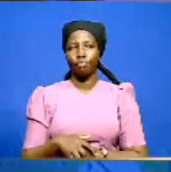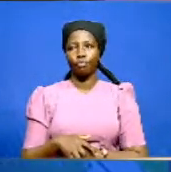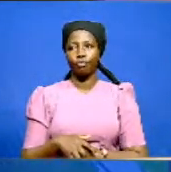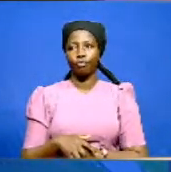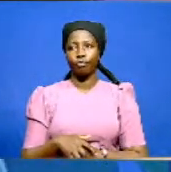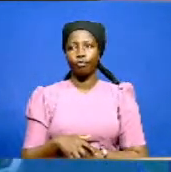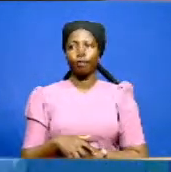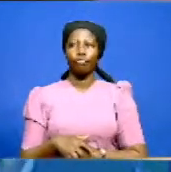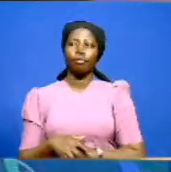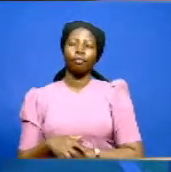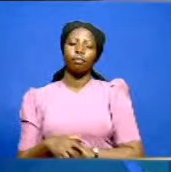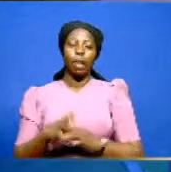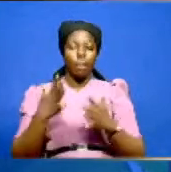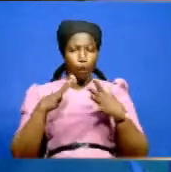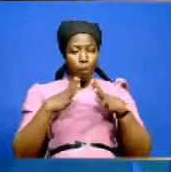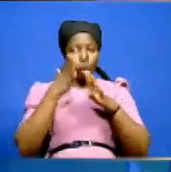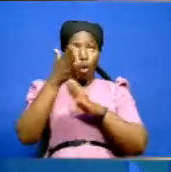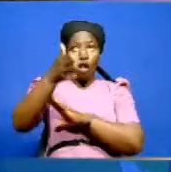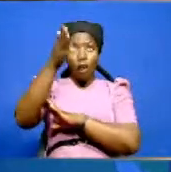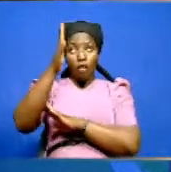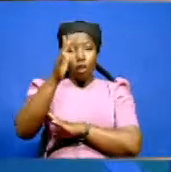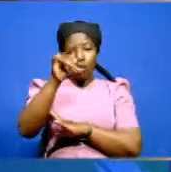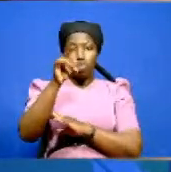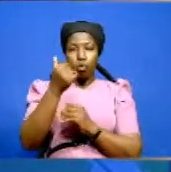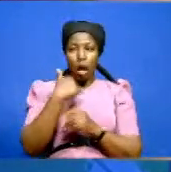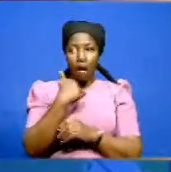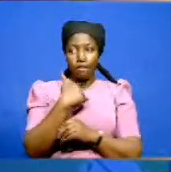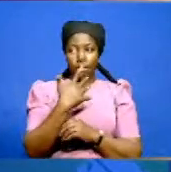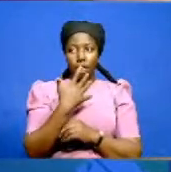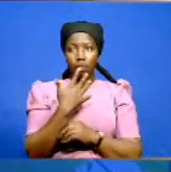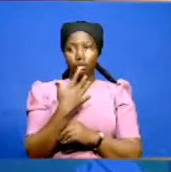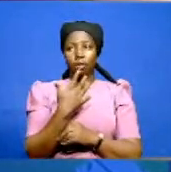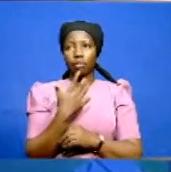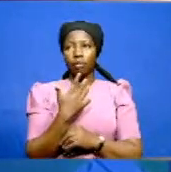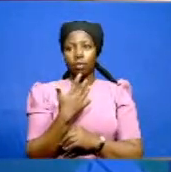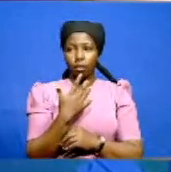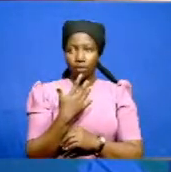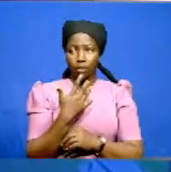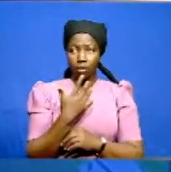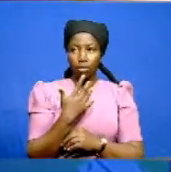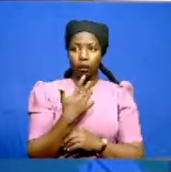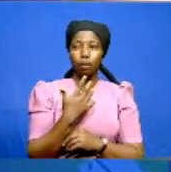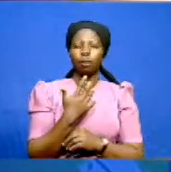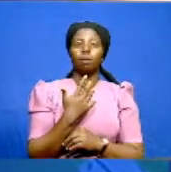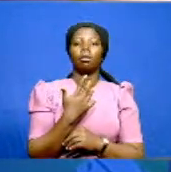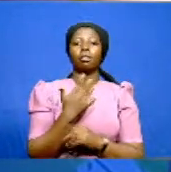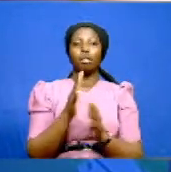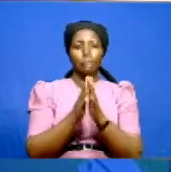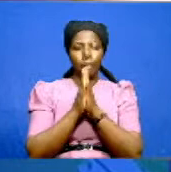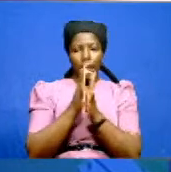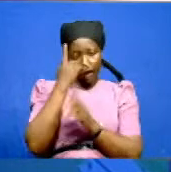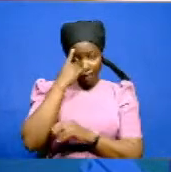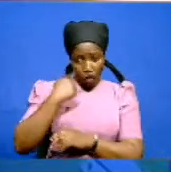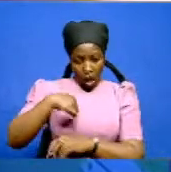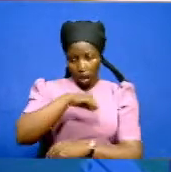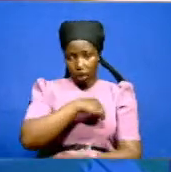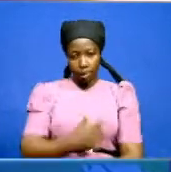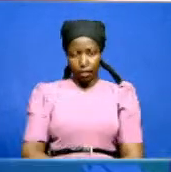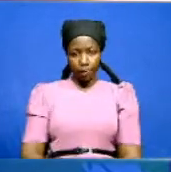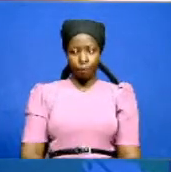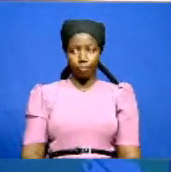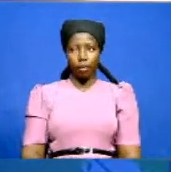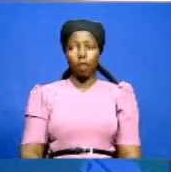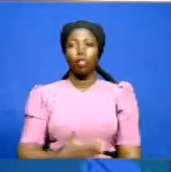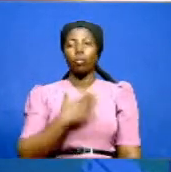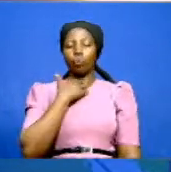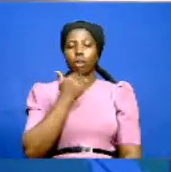people of God, you have presented us and interceded for us in prayers. We want